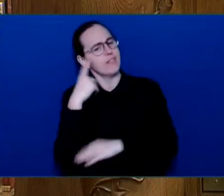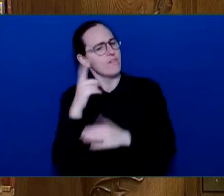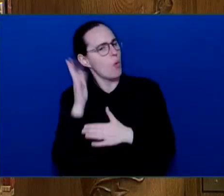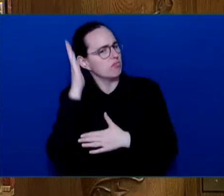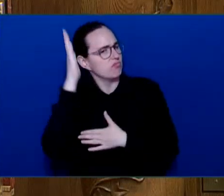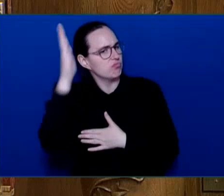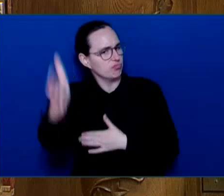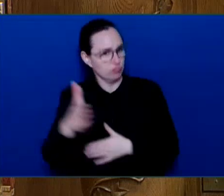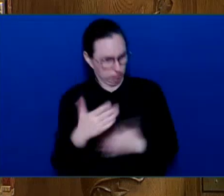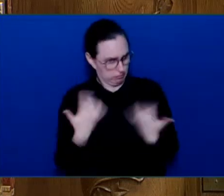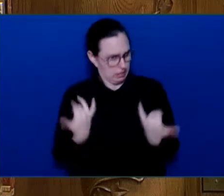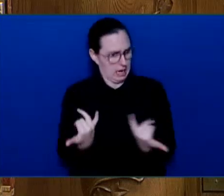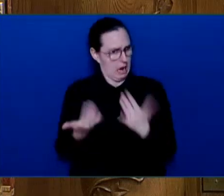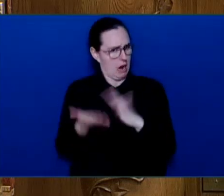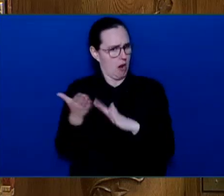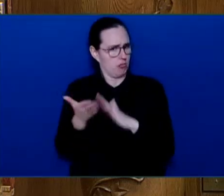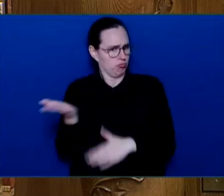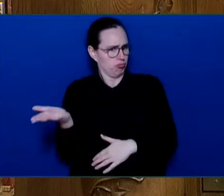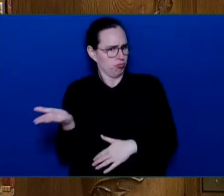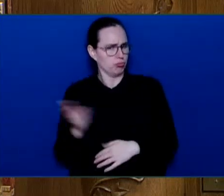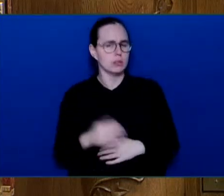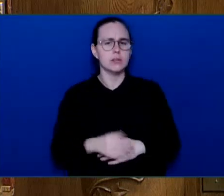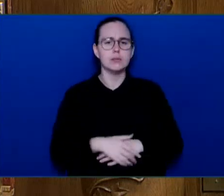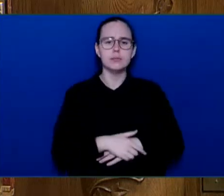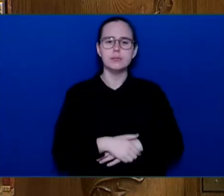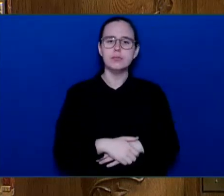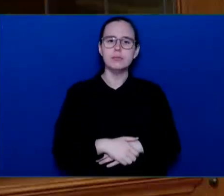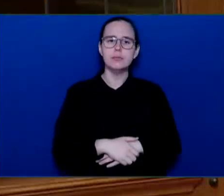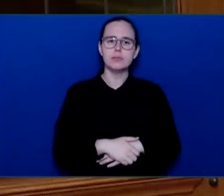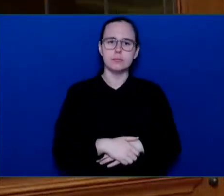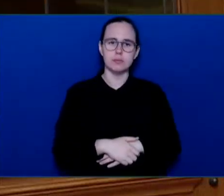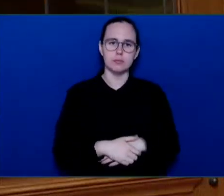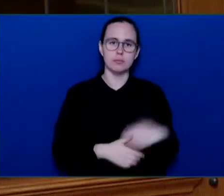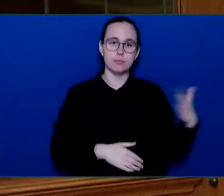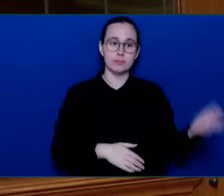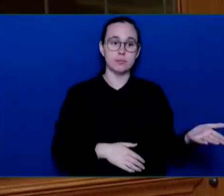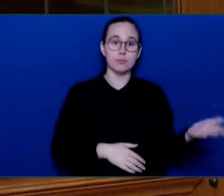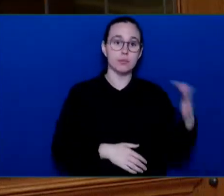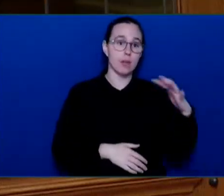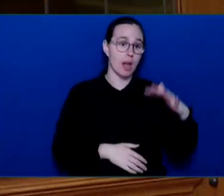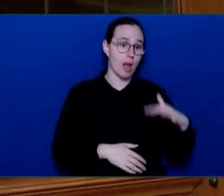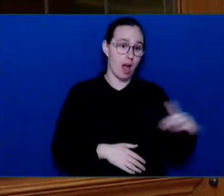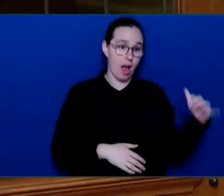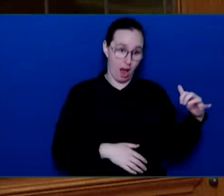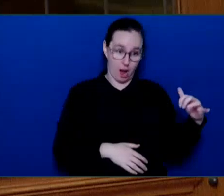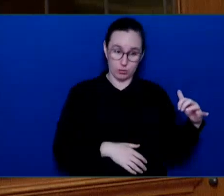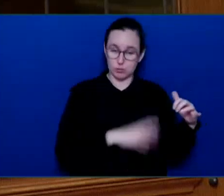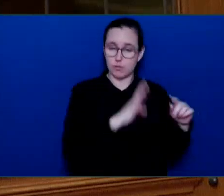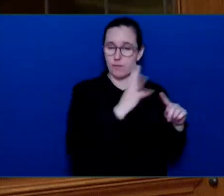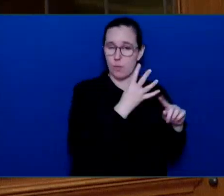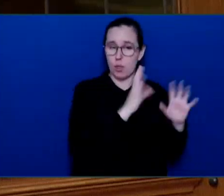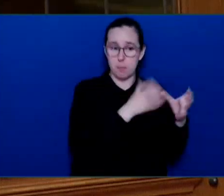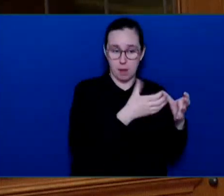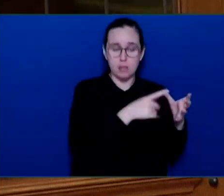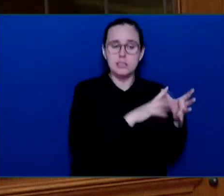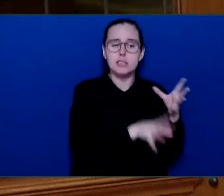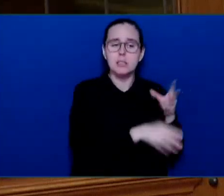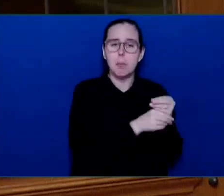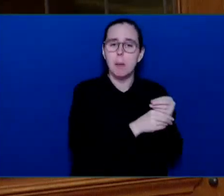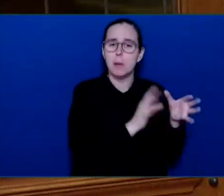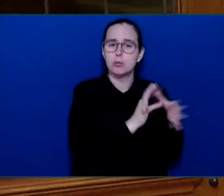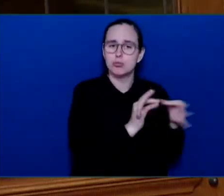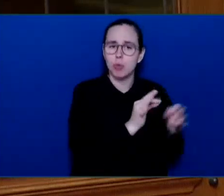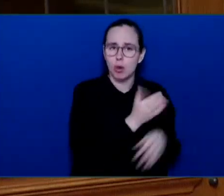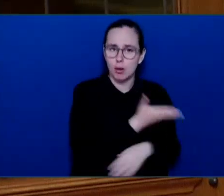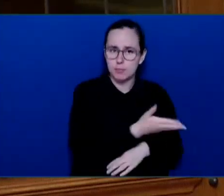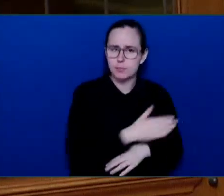House Leader, Fourth Party Supplemental. Thank you very much, Mr. Speaker, but I didn't hear a date. Mr. Speaker, how